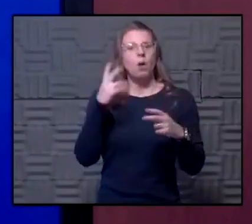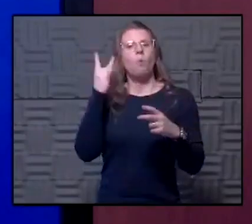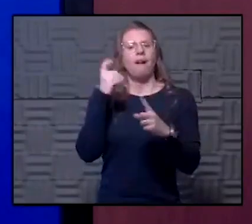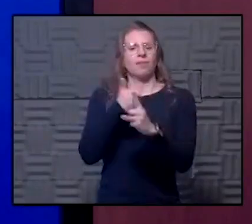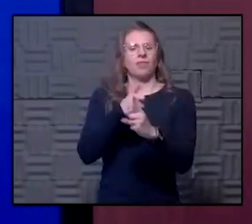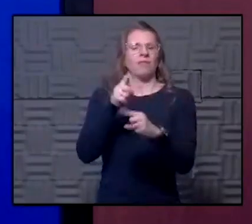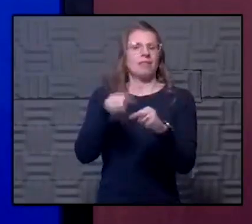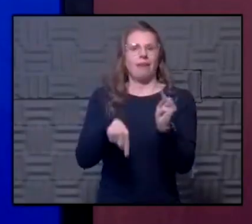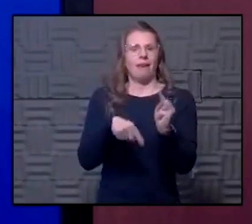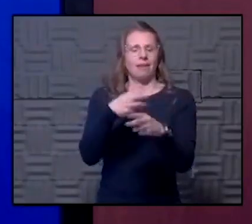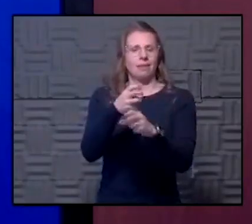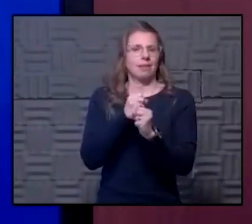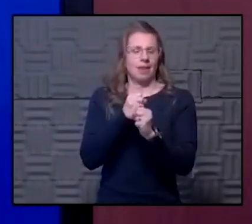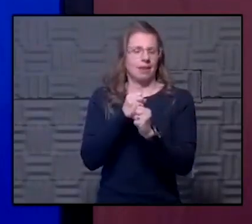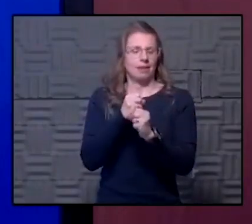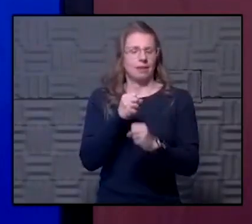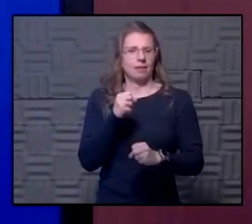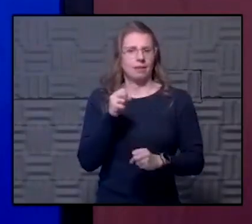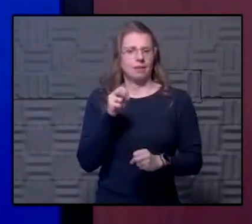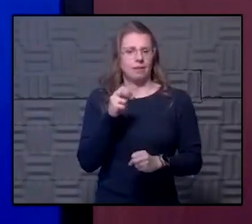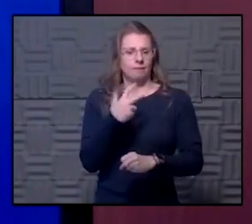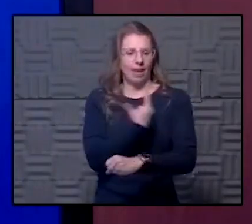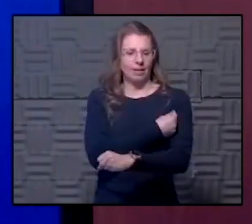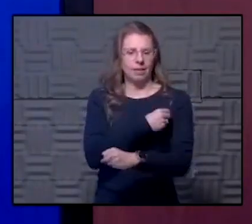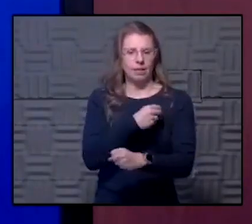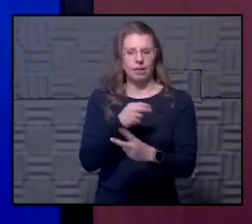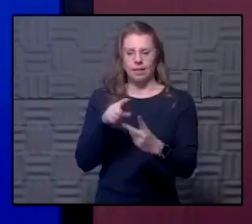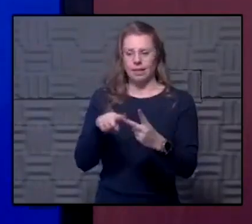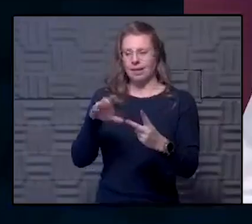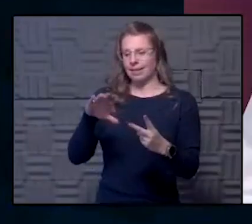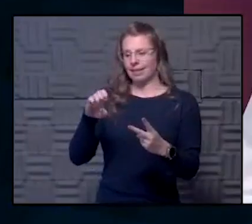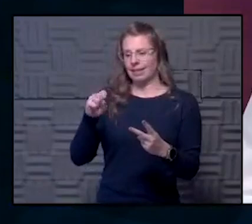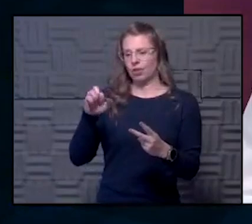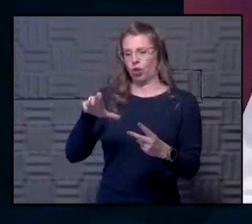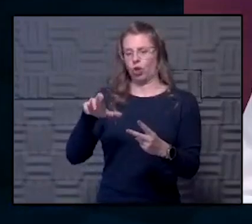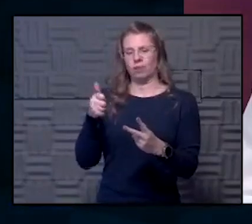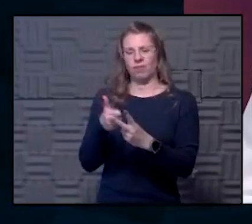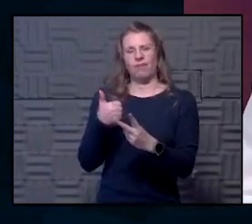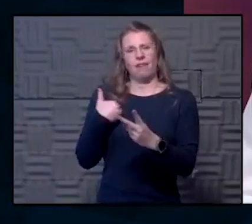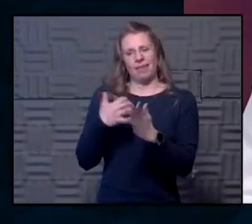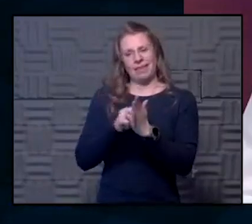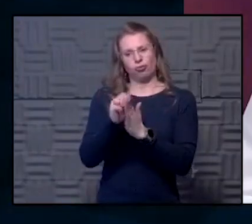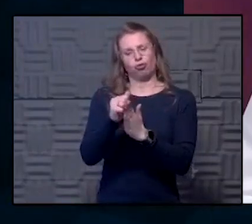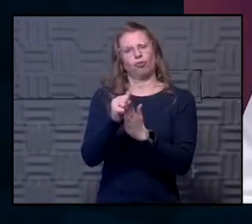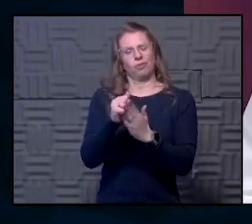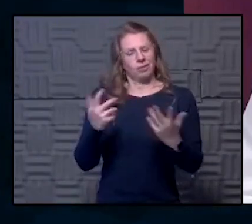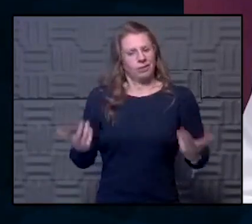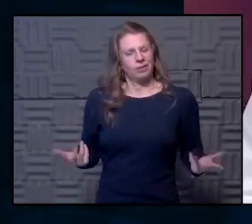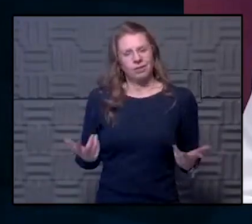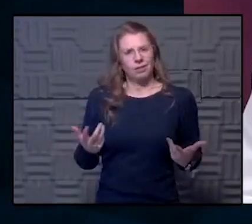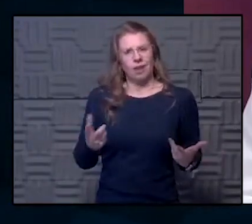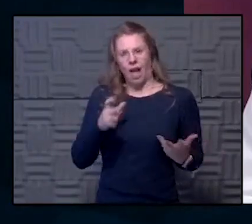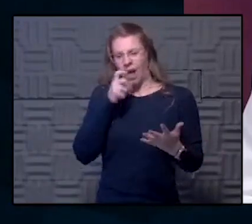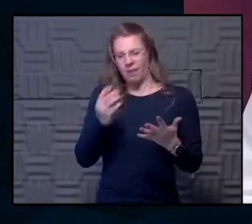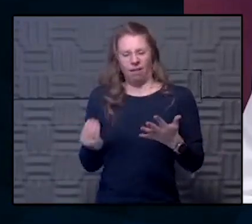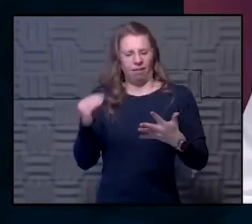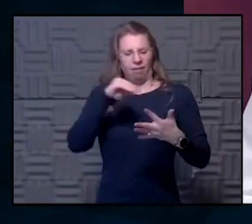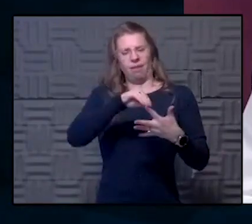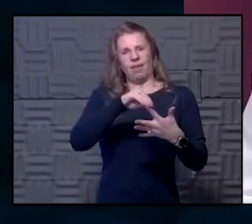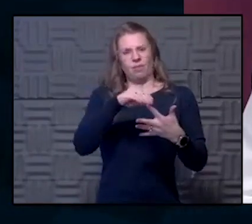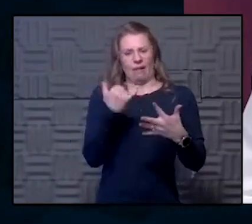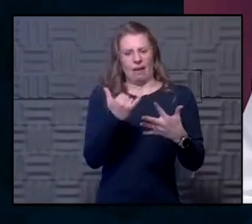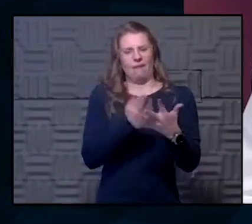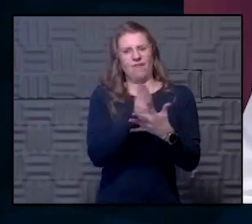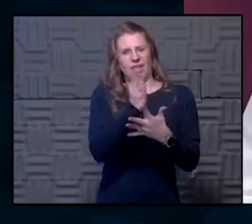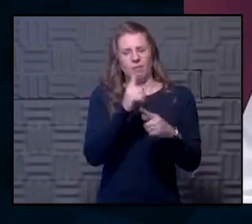get the vaccine because of his risk that he has. And Caesar has cancer, and they want to know, I'm not in that current phase,